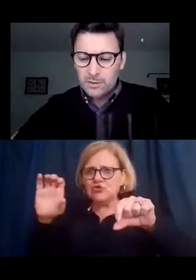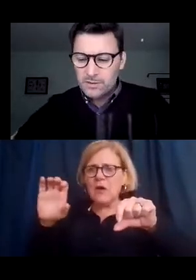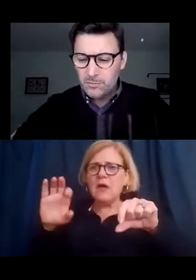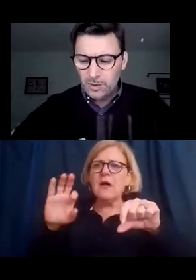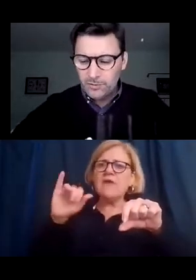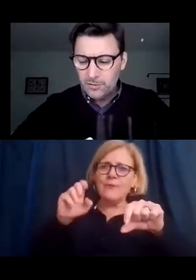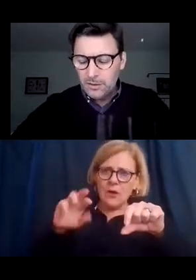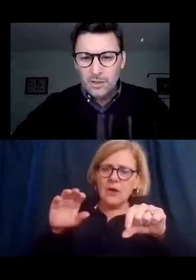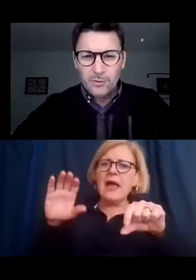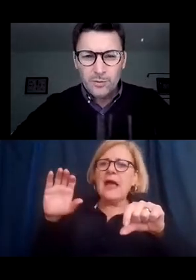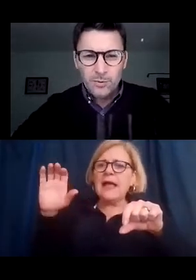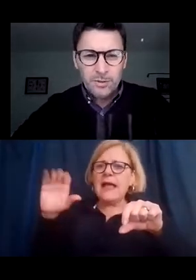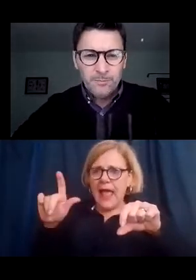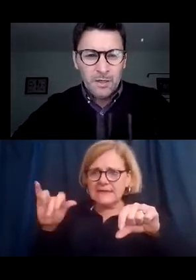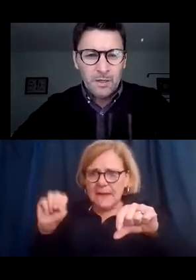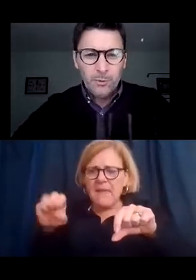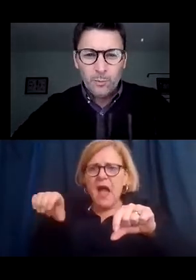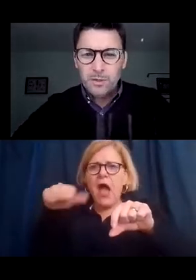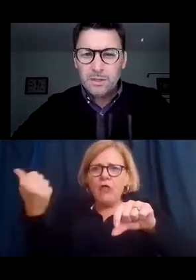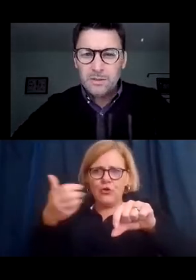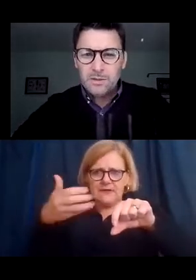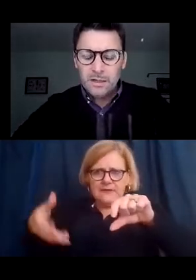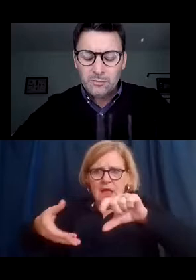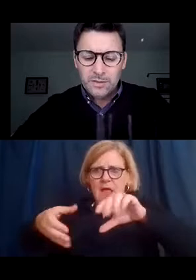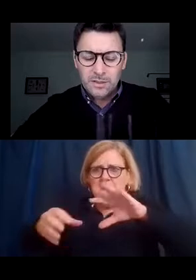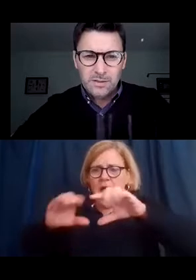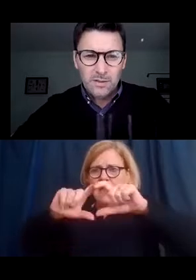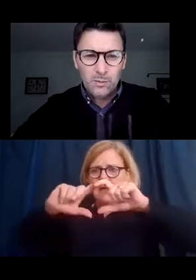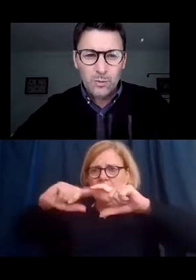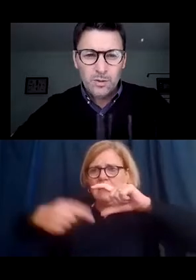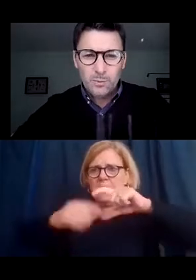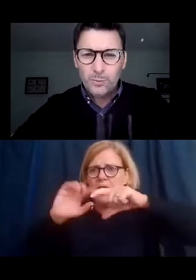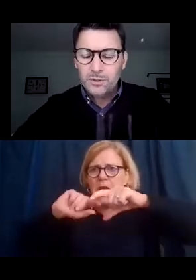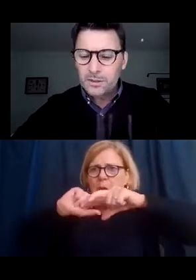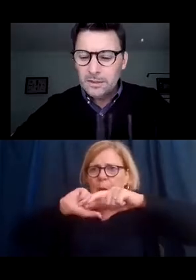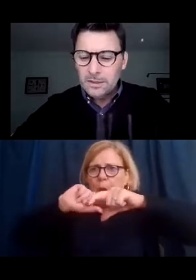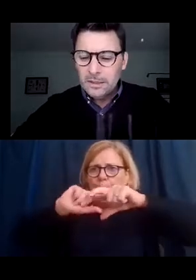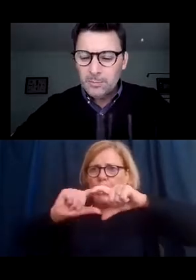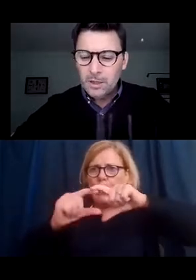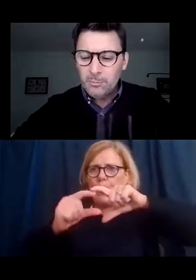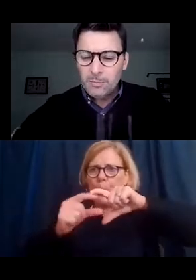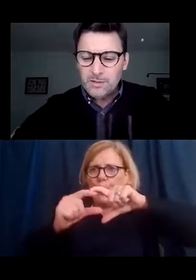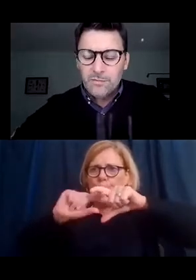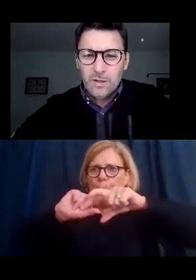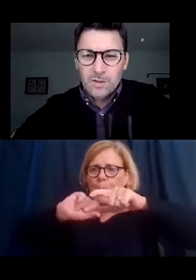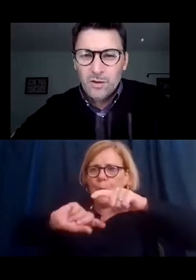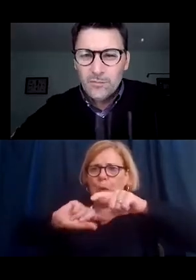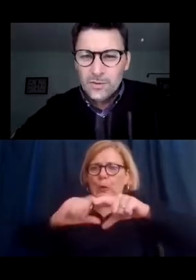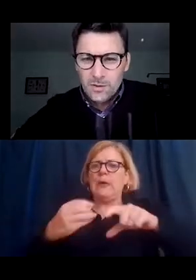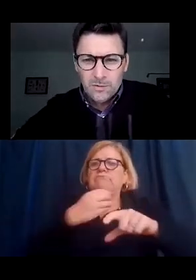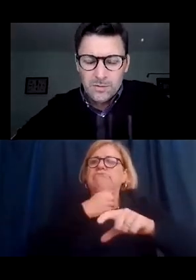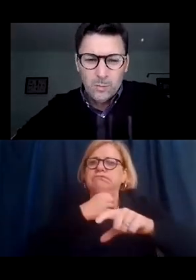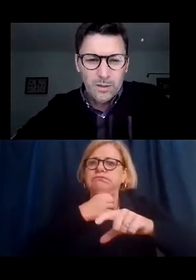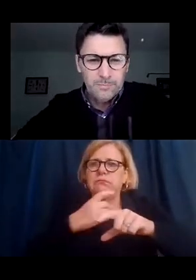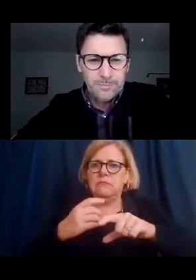and calcium, and other debris. It really begins to not only get inside the walls, but really compromise the function of